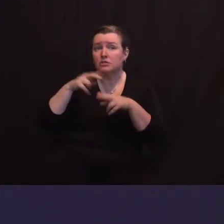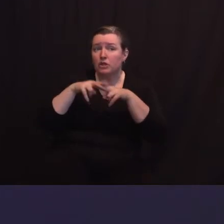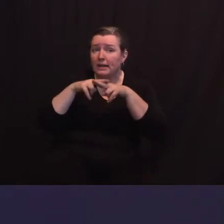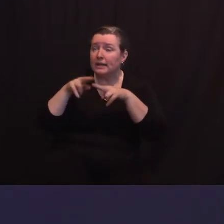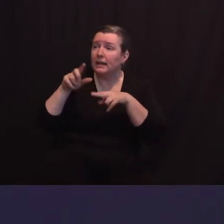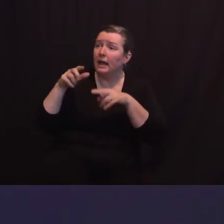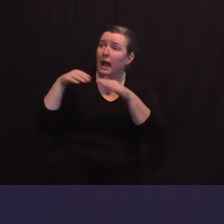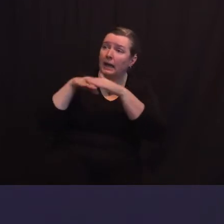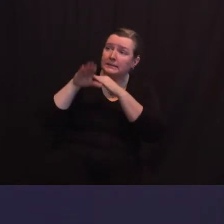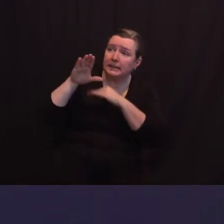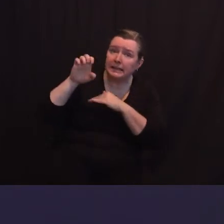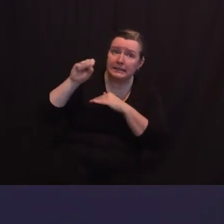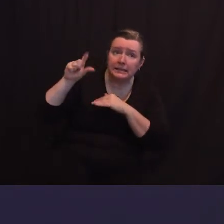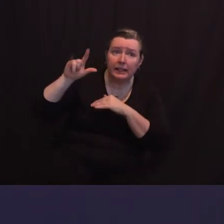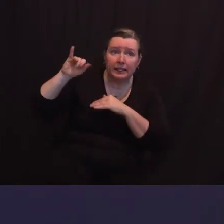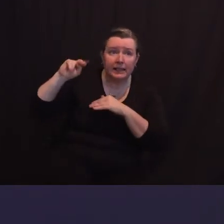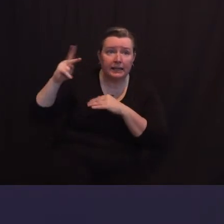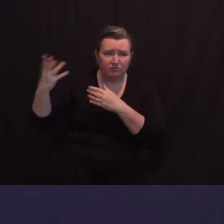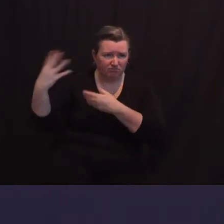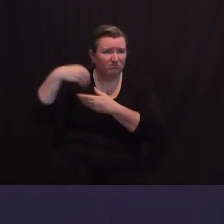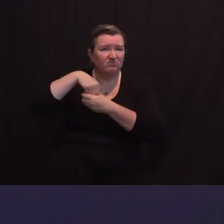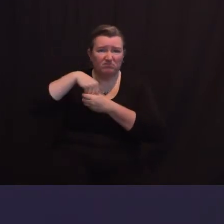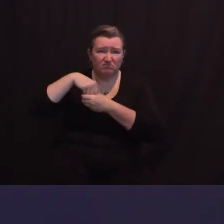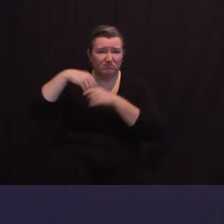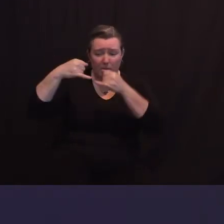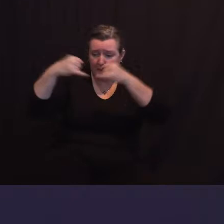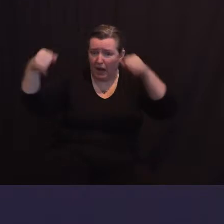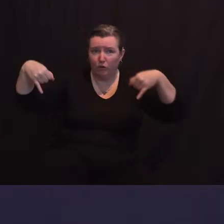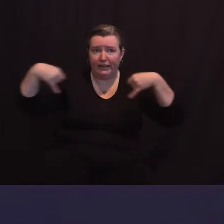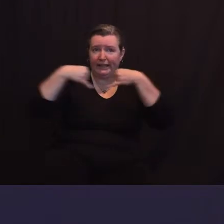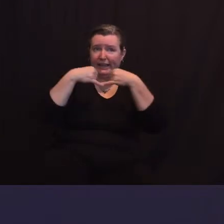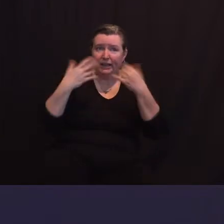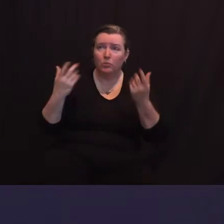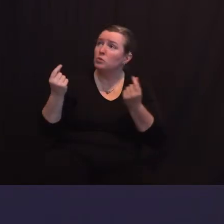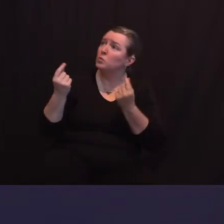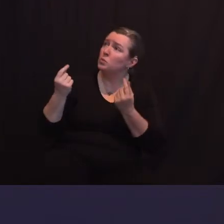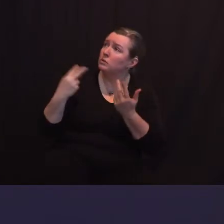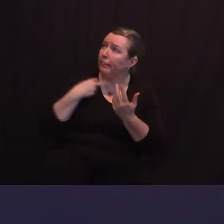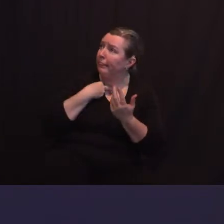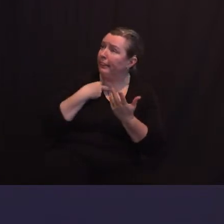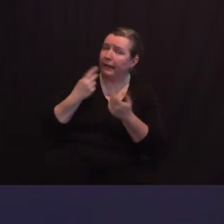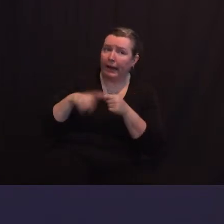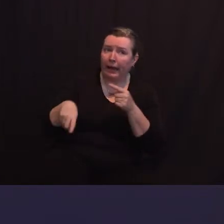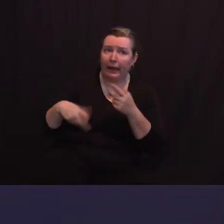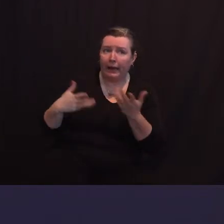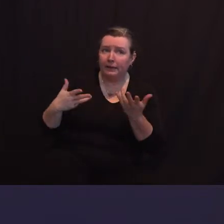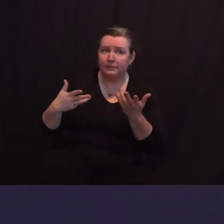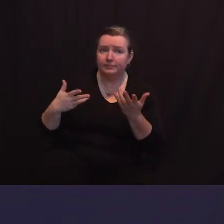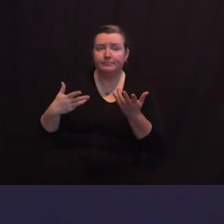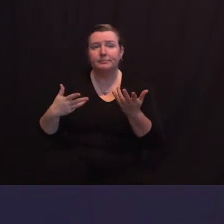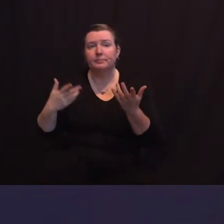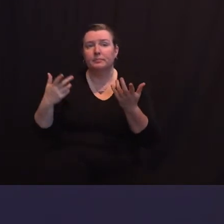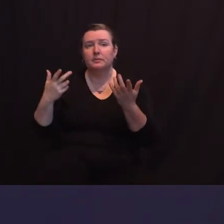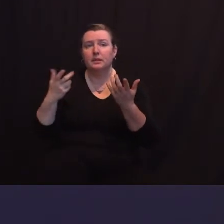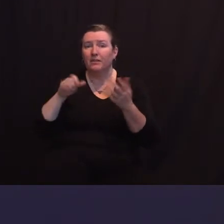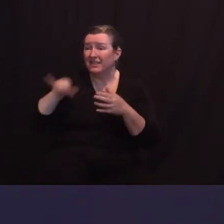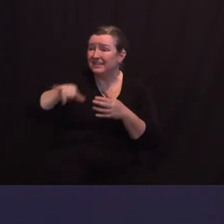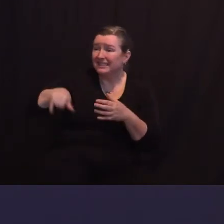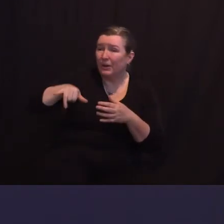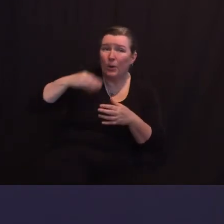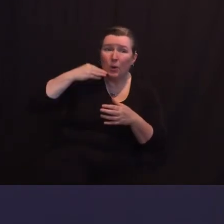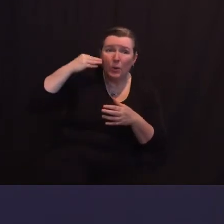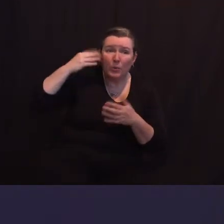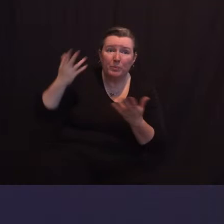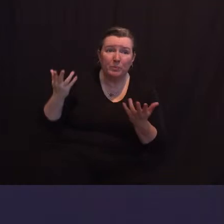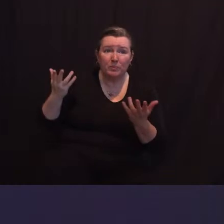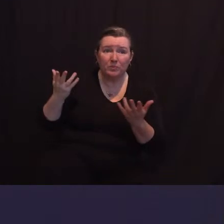Yeah. And then the last question is, AARP has called on the state to come up with a plan to reach those who are homebound with the vaccination. Where